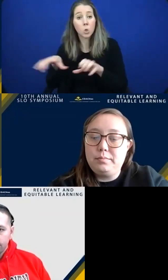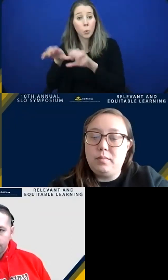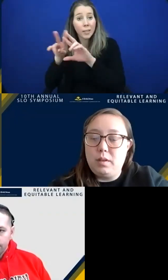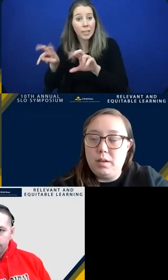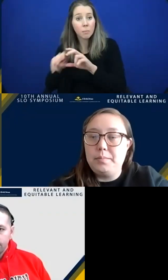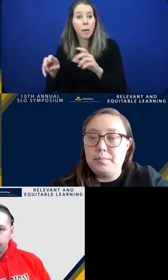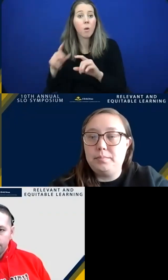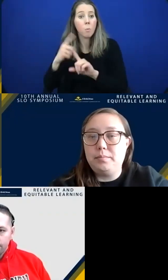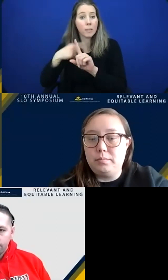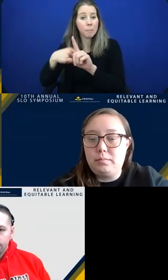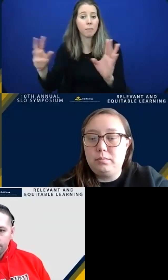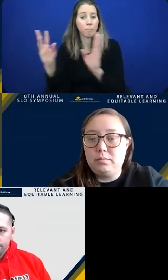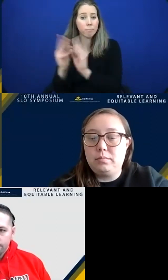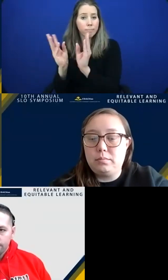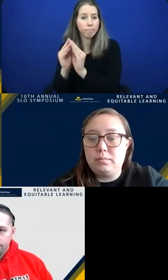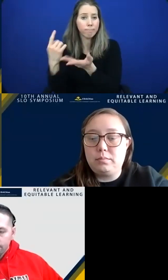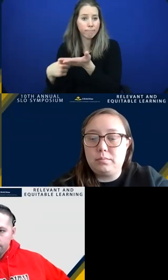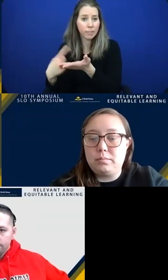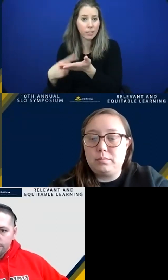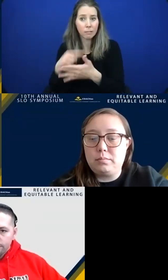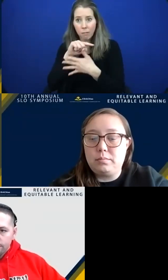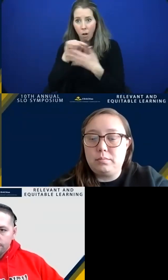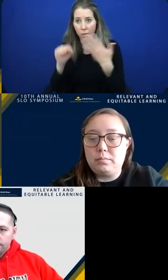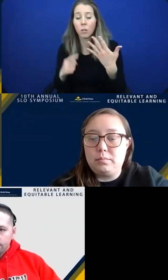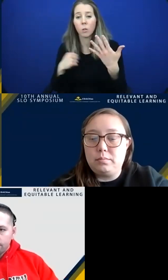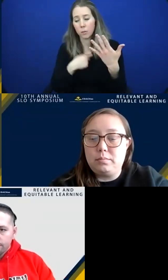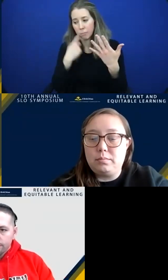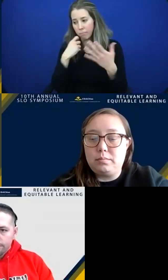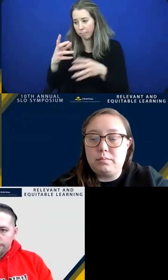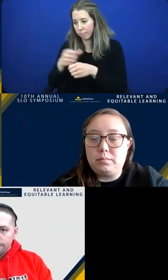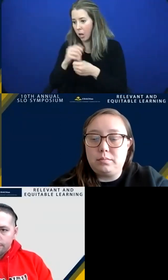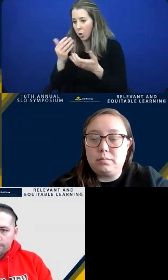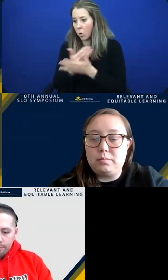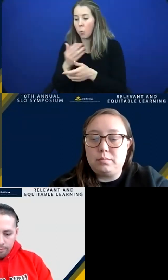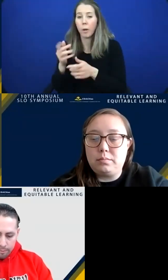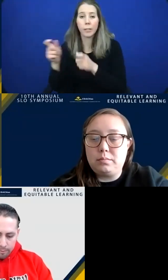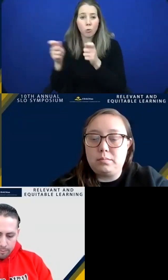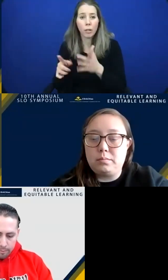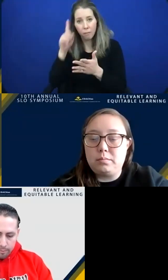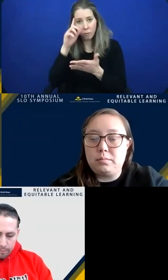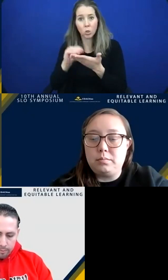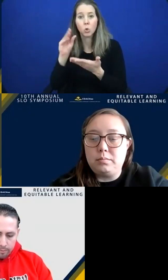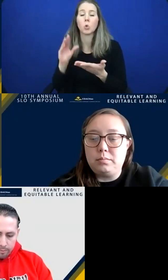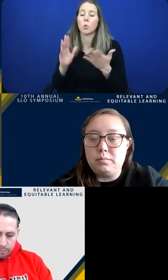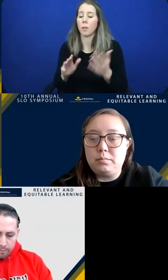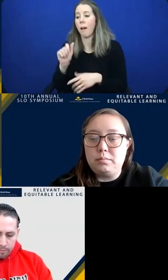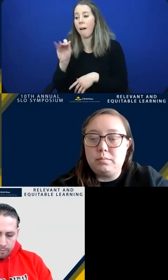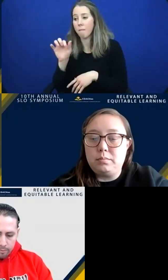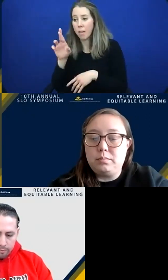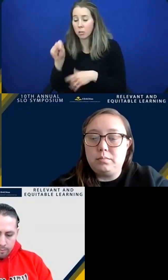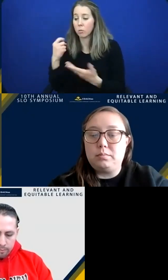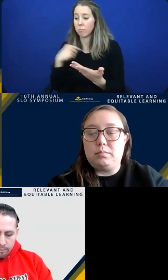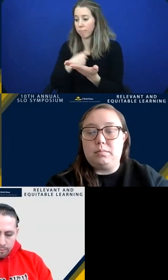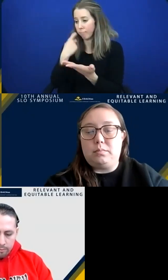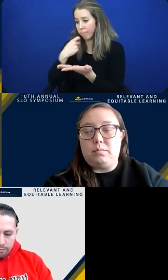least monthly and talk about all of these things. And we just had just got a new director of student affairs assessment, and we just had lunch yesterday. So that was a wonderful,